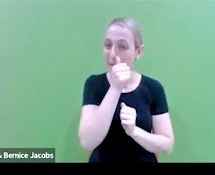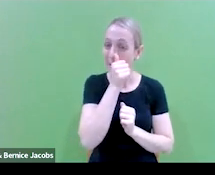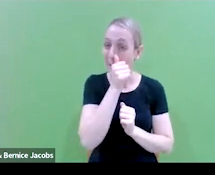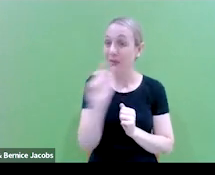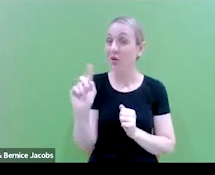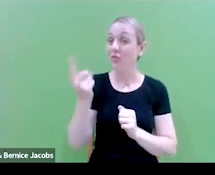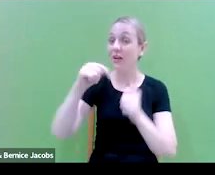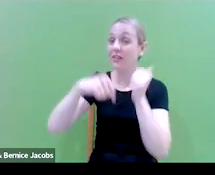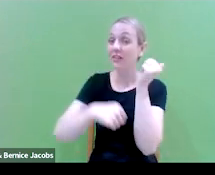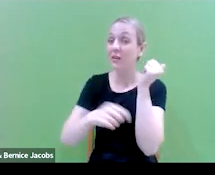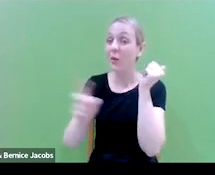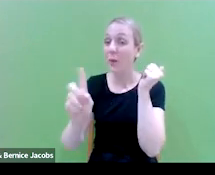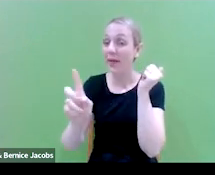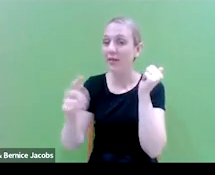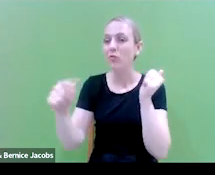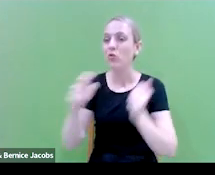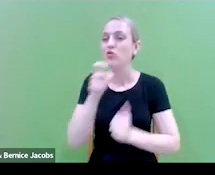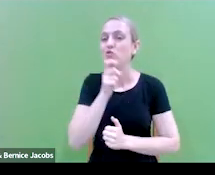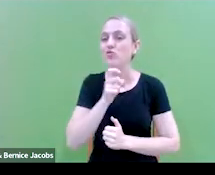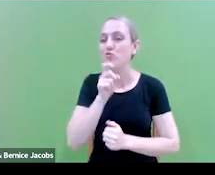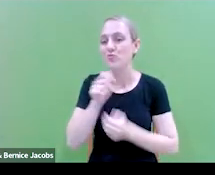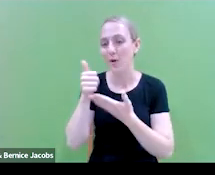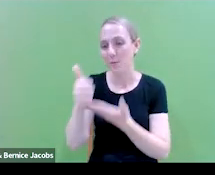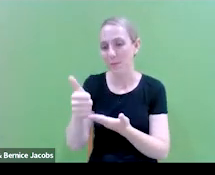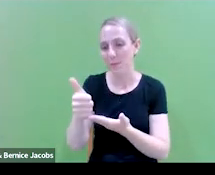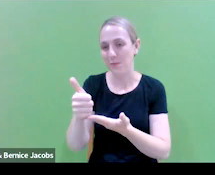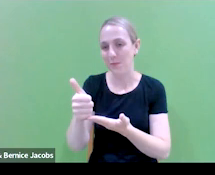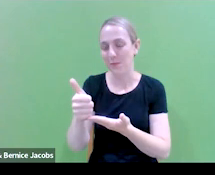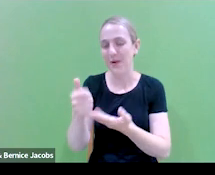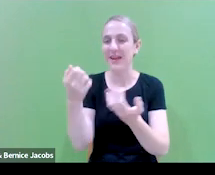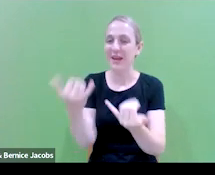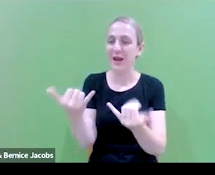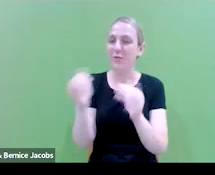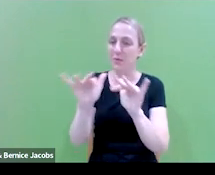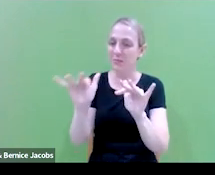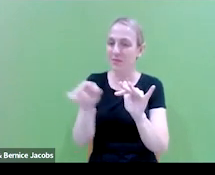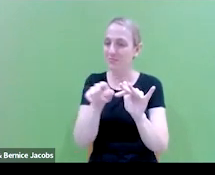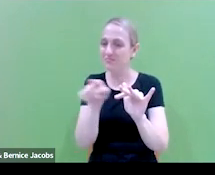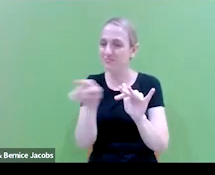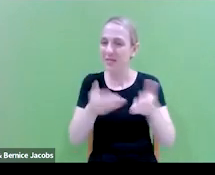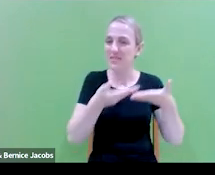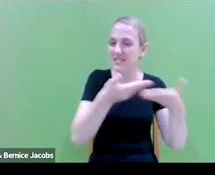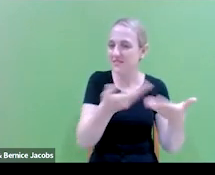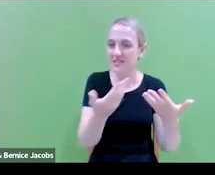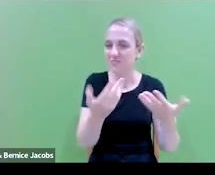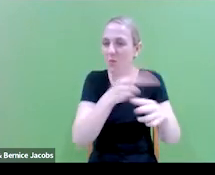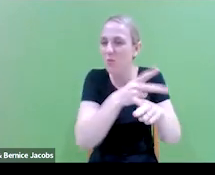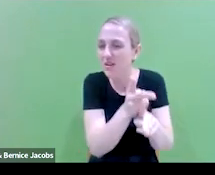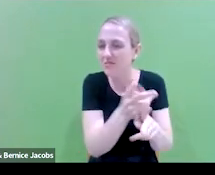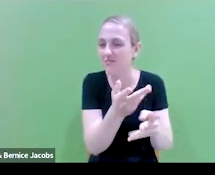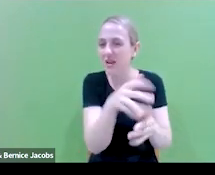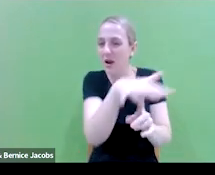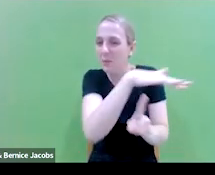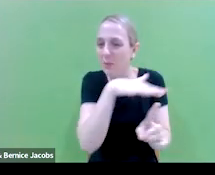detail is really around function. What is the function that we're wanting any of our services, products, facilities to